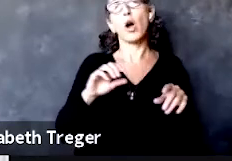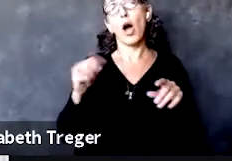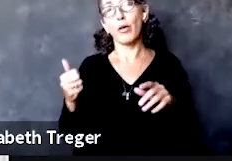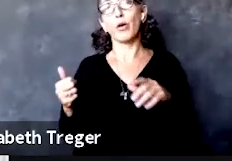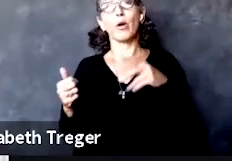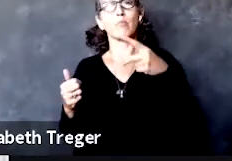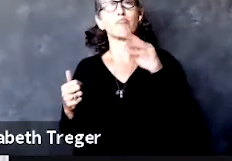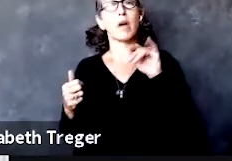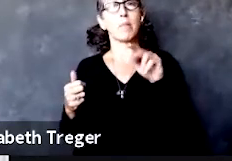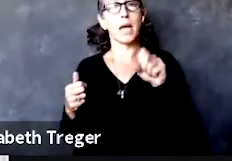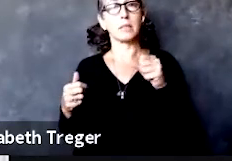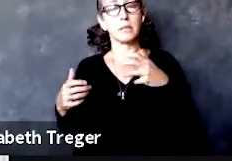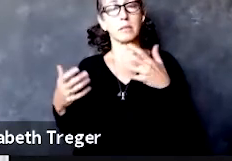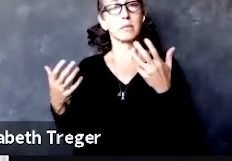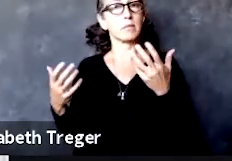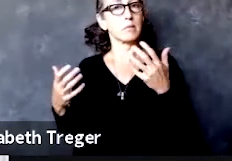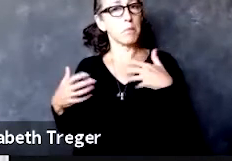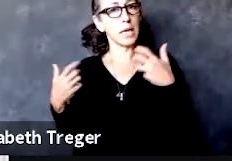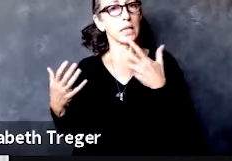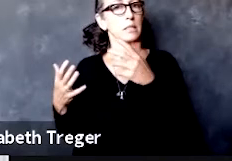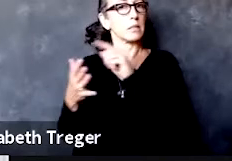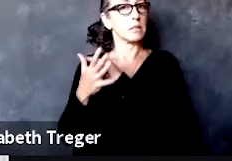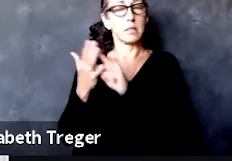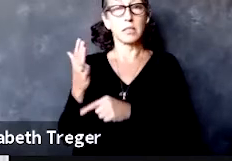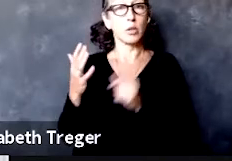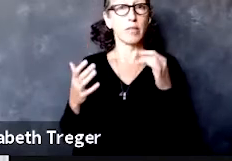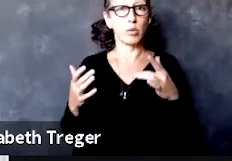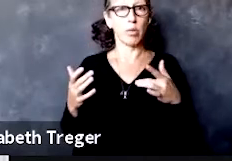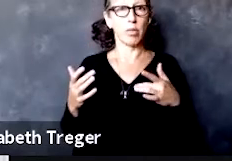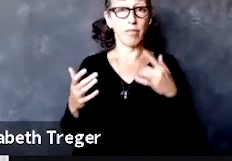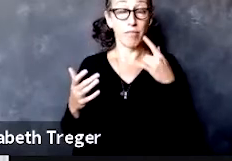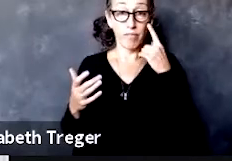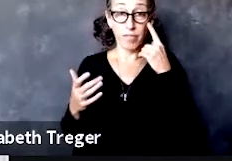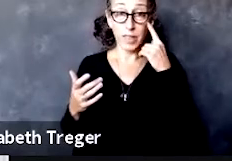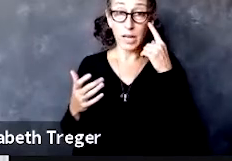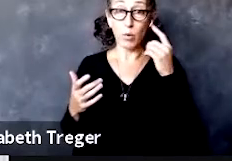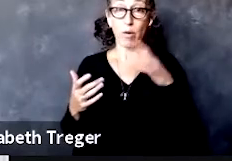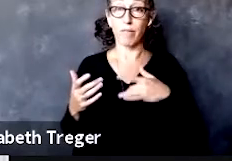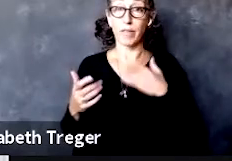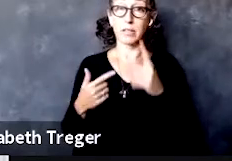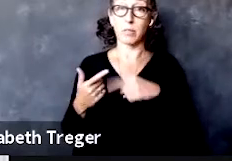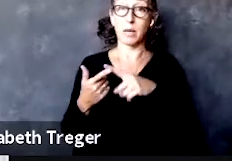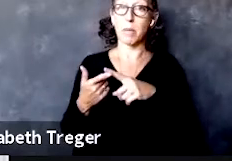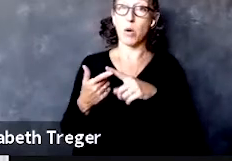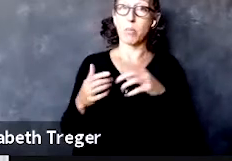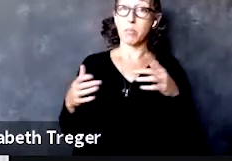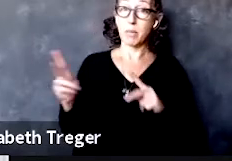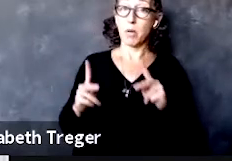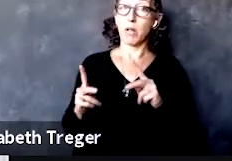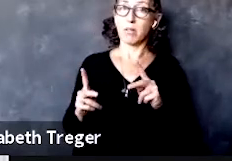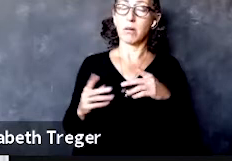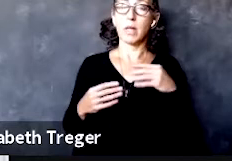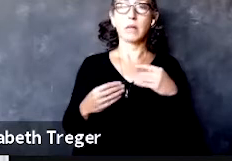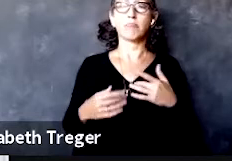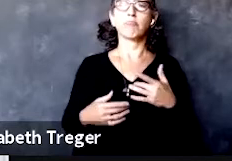evolved. Whenever you are thinking or feeling something about people, this gets activated. And you're more likely to have sympathy